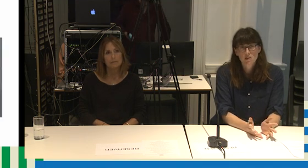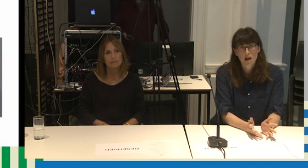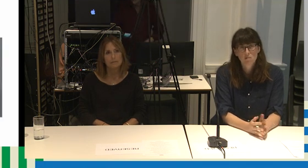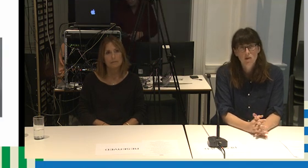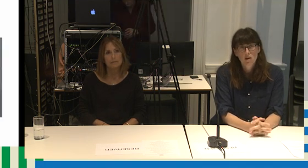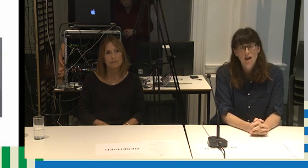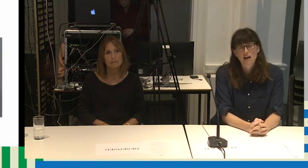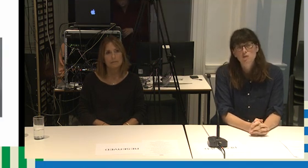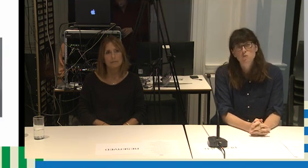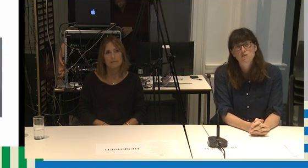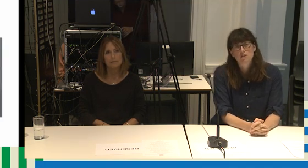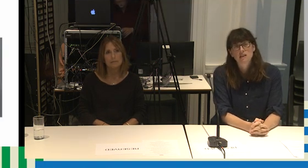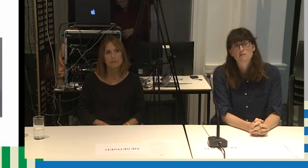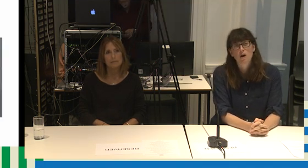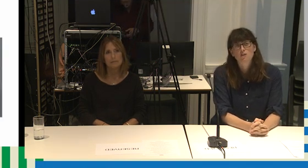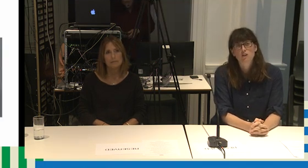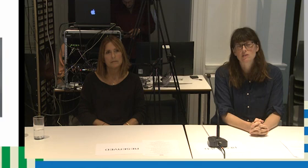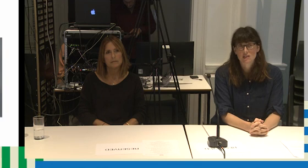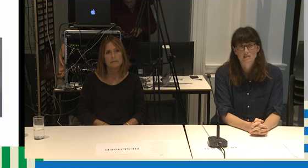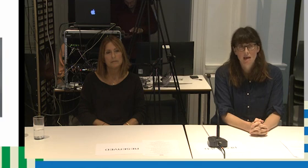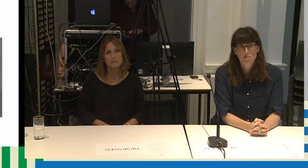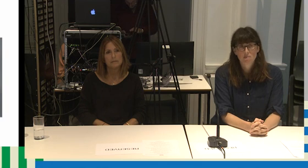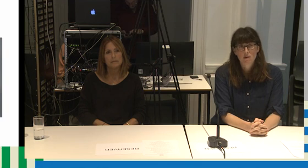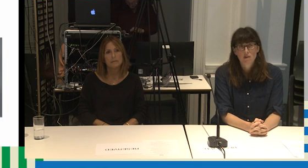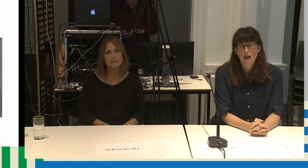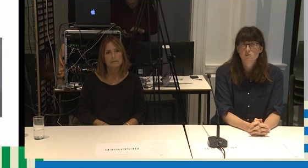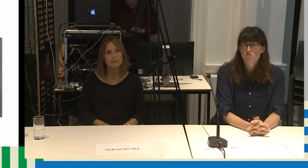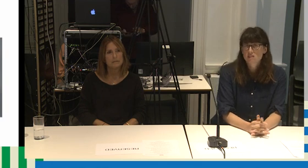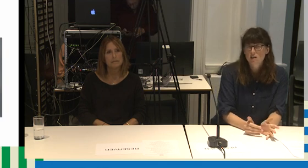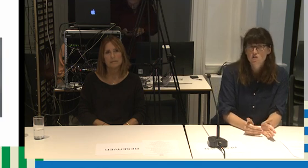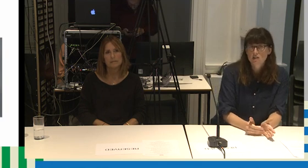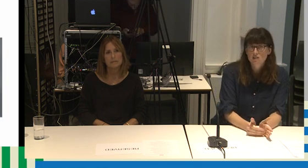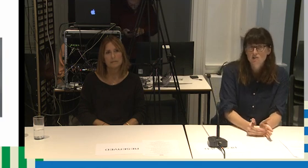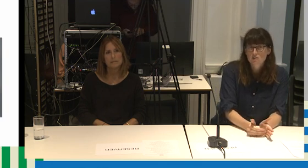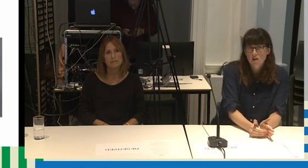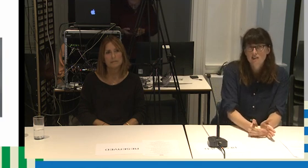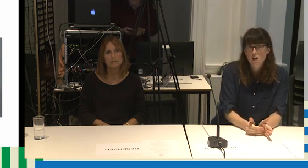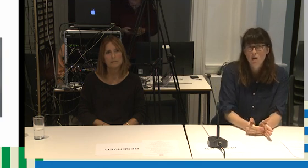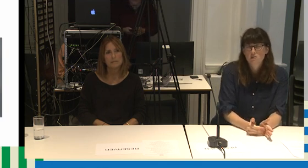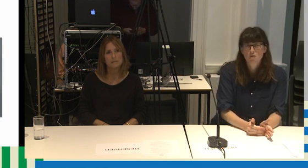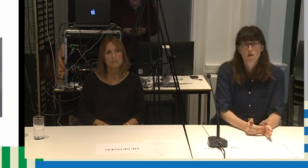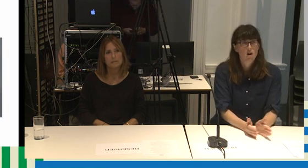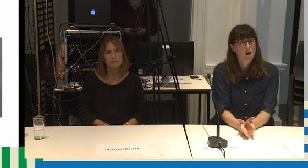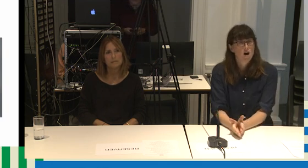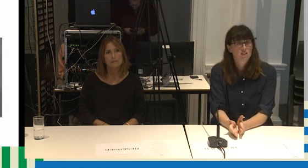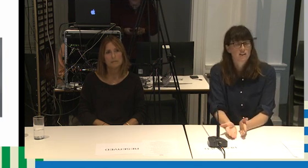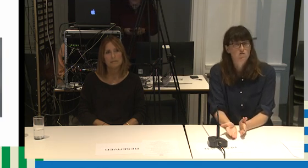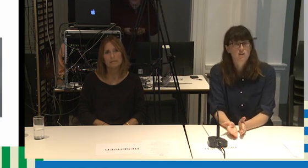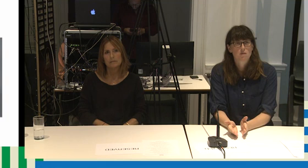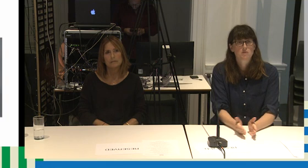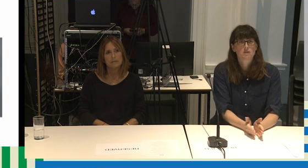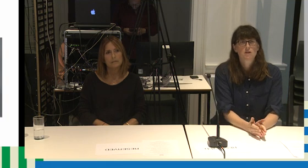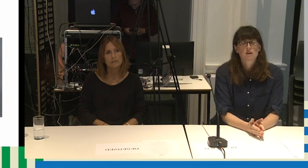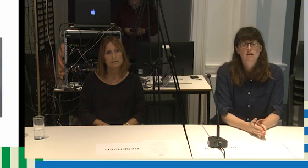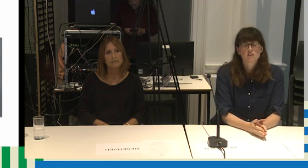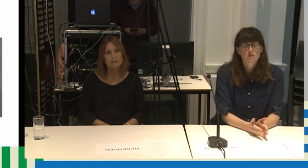Also at the same time, Adolf was studying his part two at CSM and was researching different sign terms for